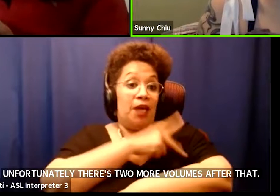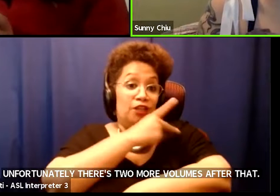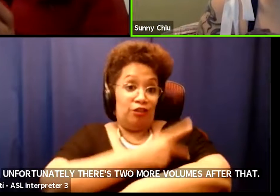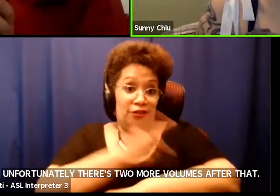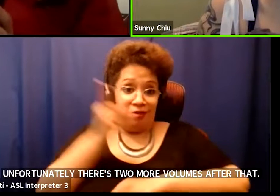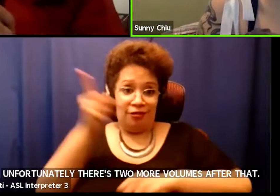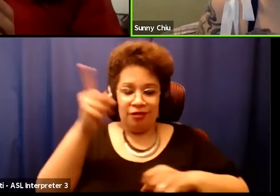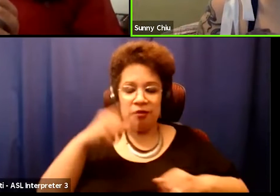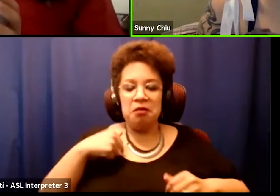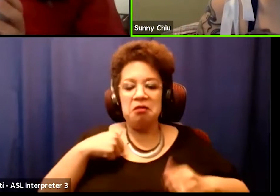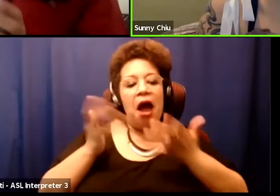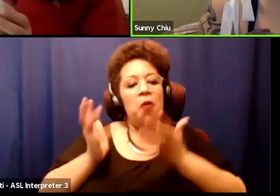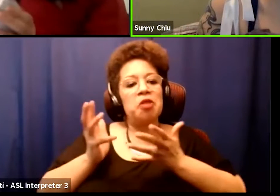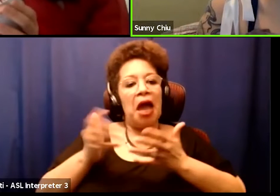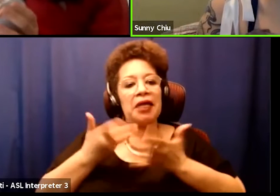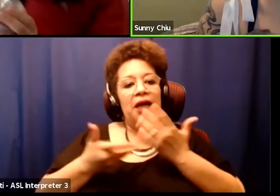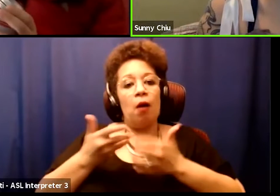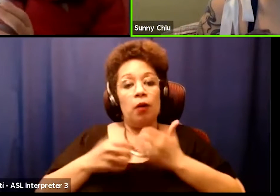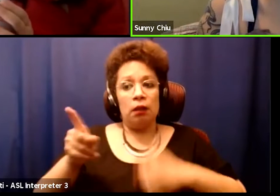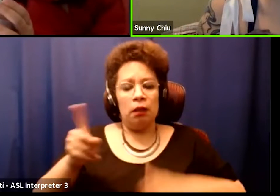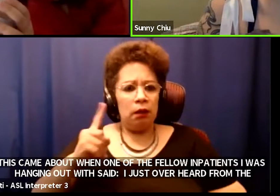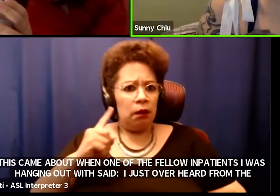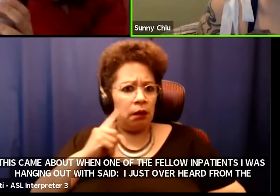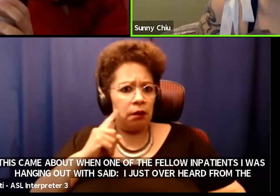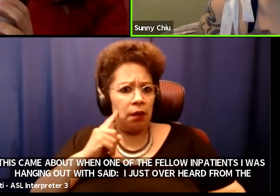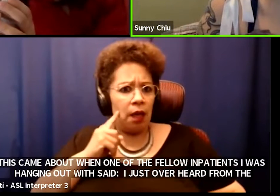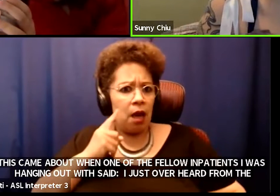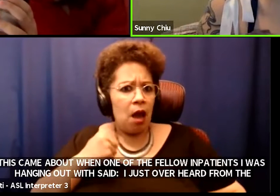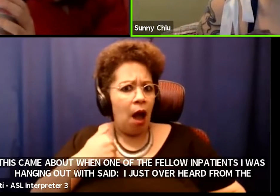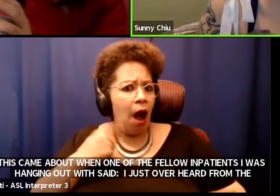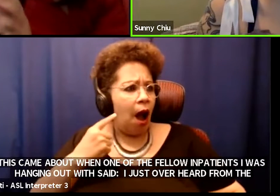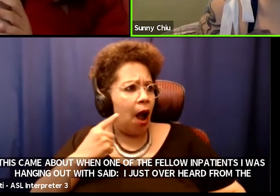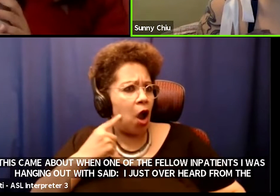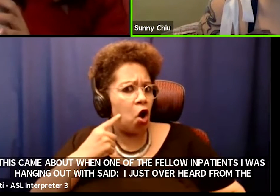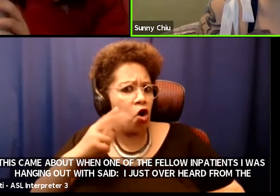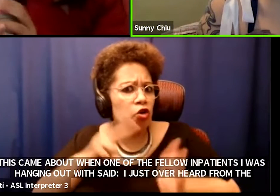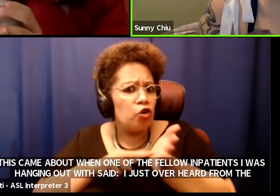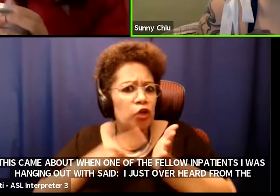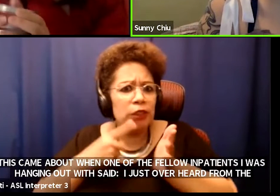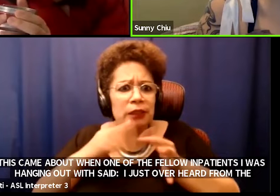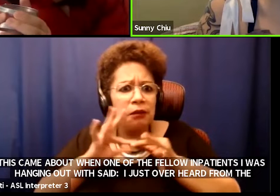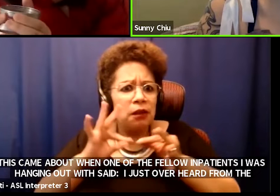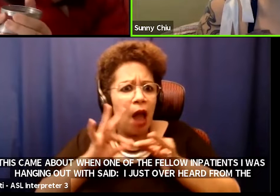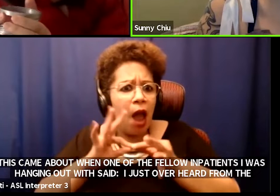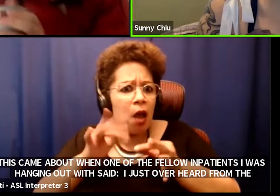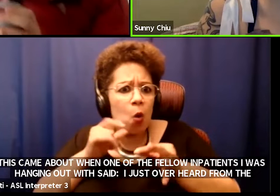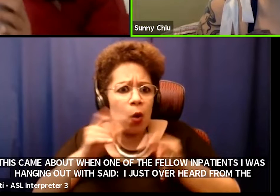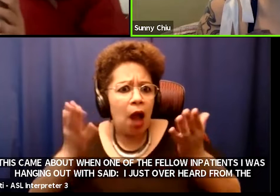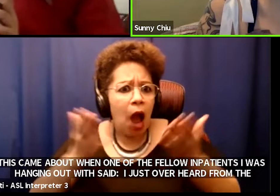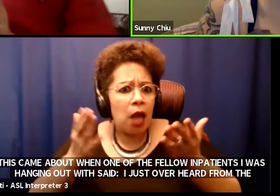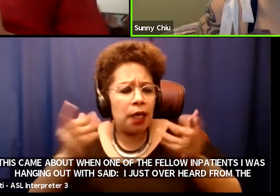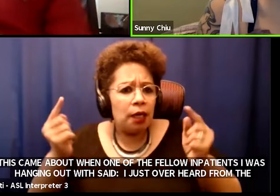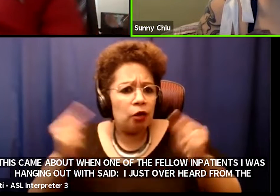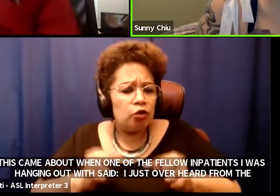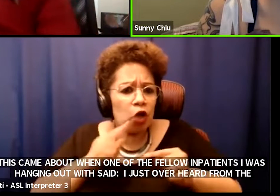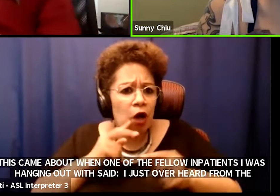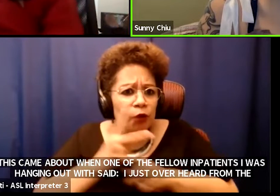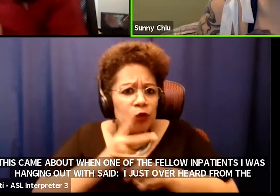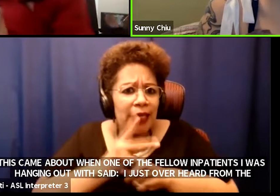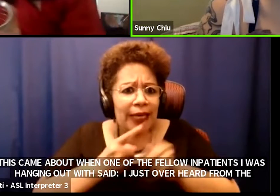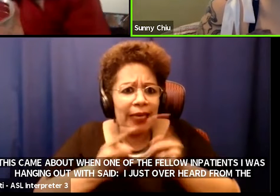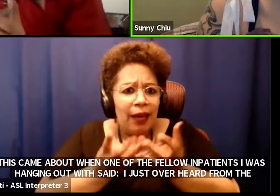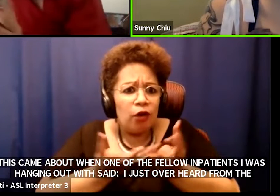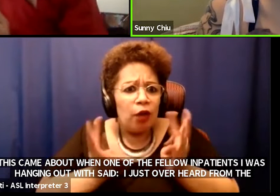said, I just overheard from the nurses that we're not actually here to get care. They're just putting us in a container so we don't hurt ourselves or others